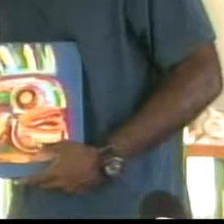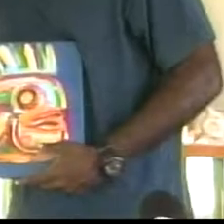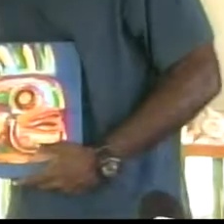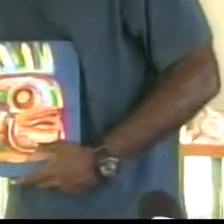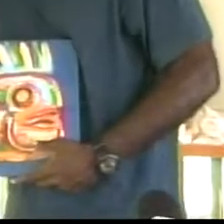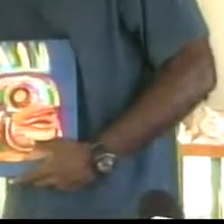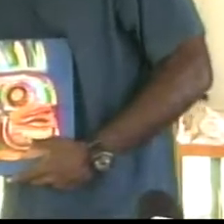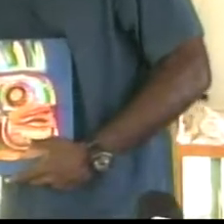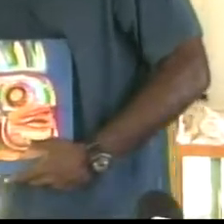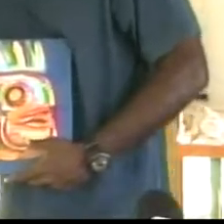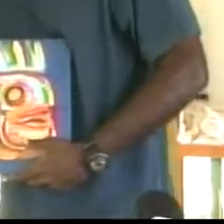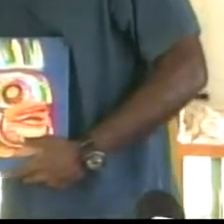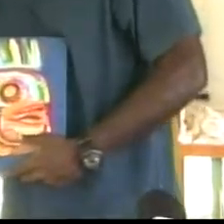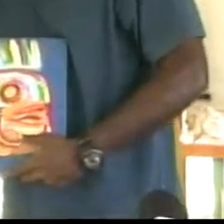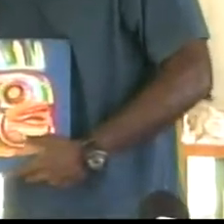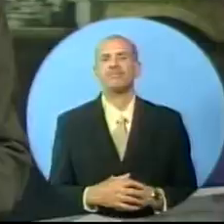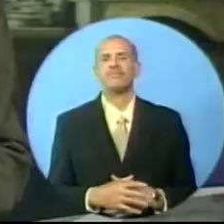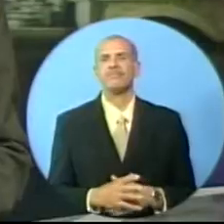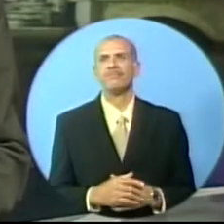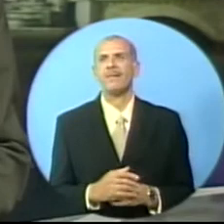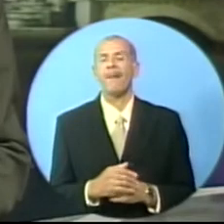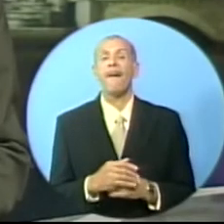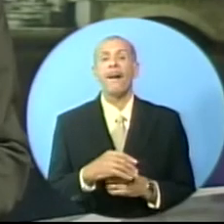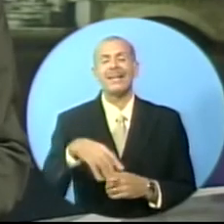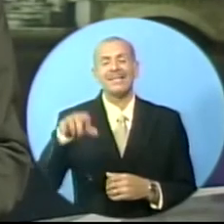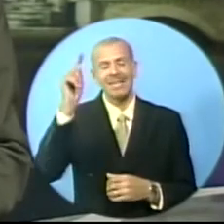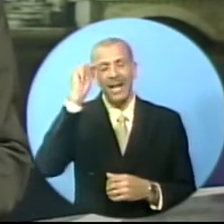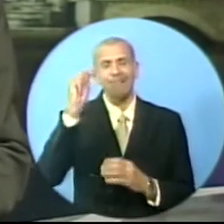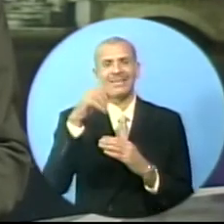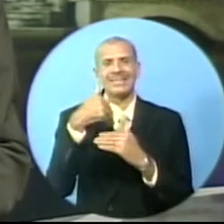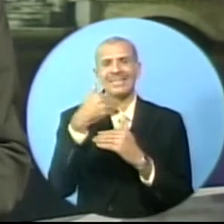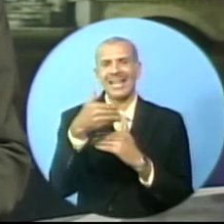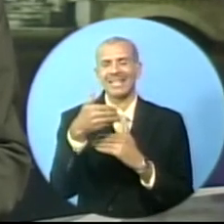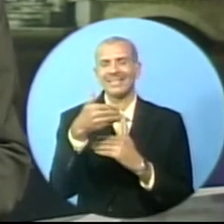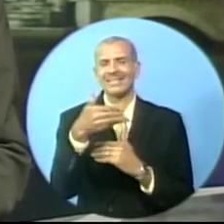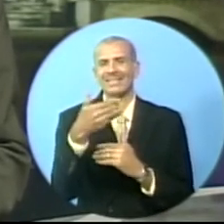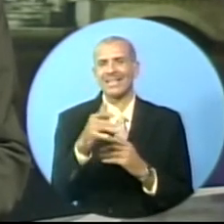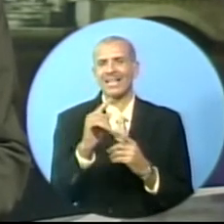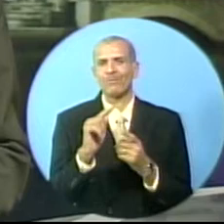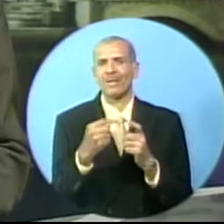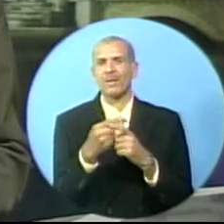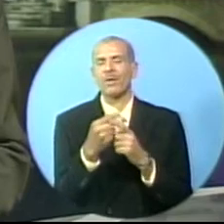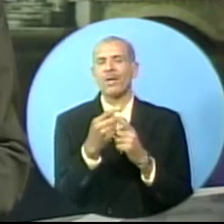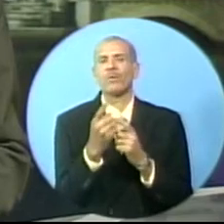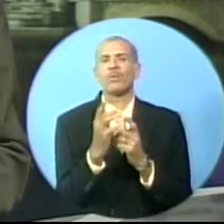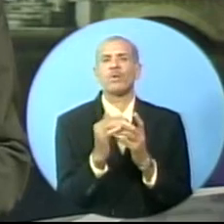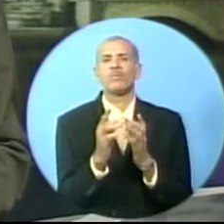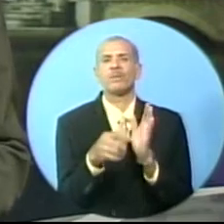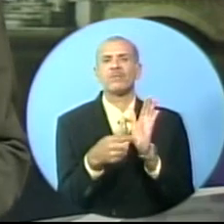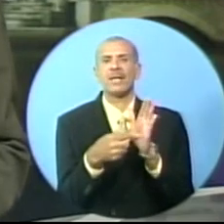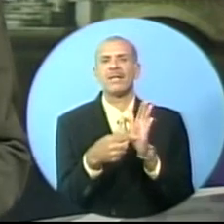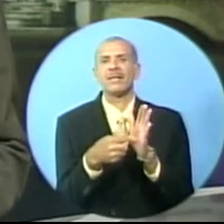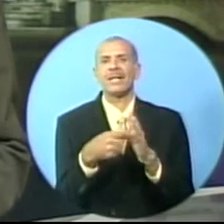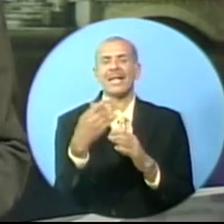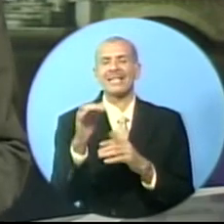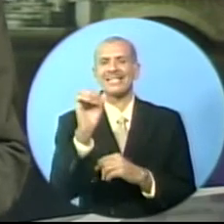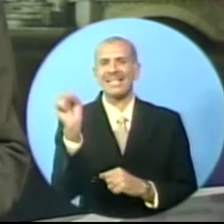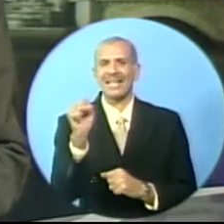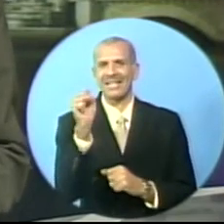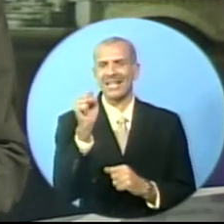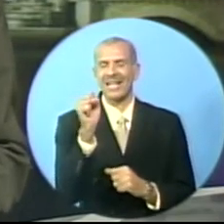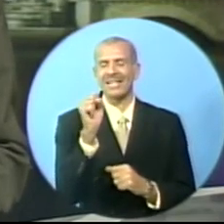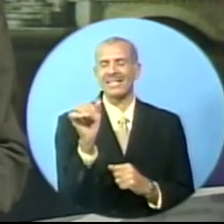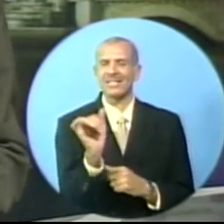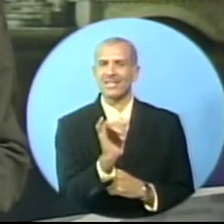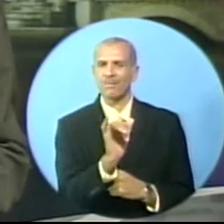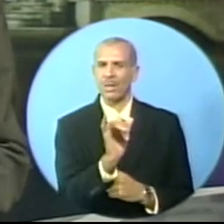Talma's next event comes off this Saturday, May 21st. This organic tourism event will be similar to that of the Waterman